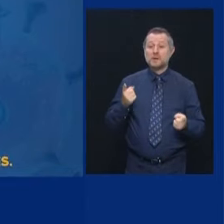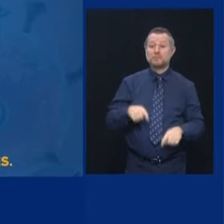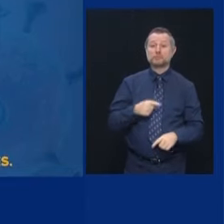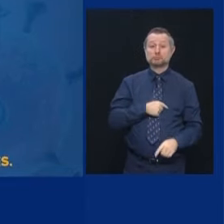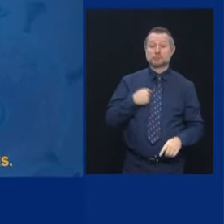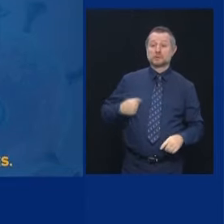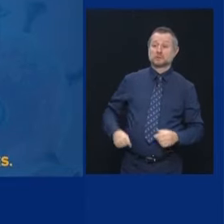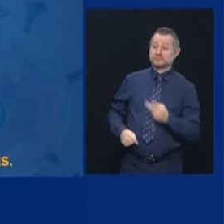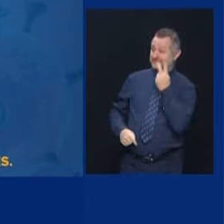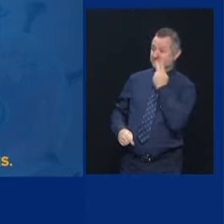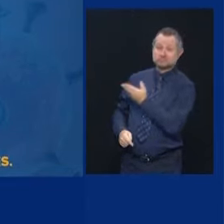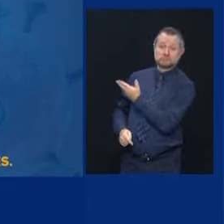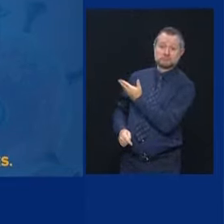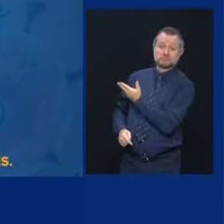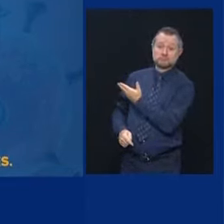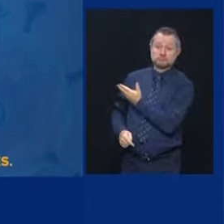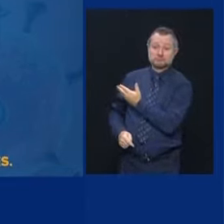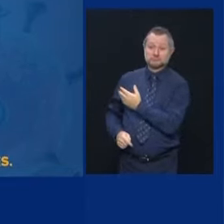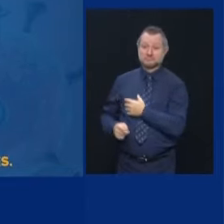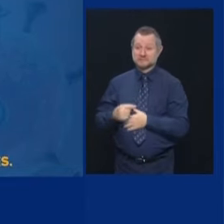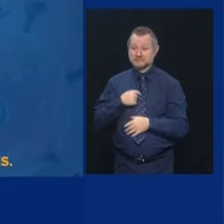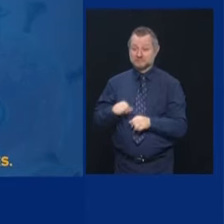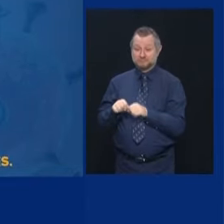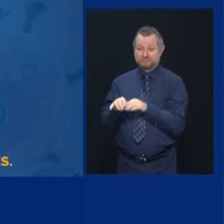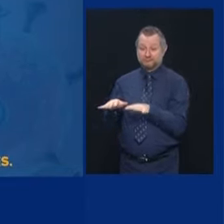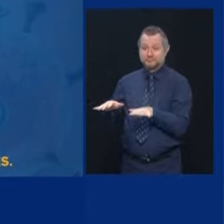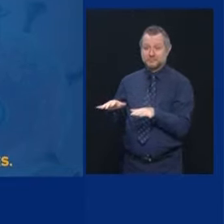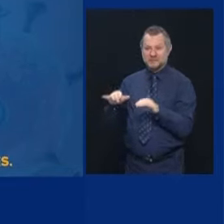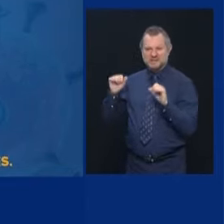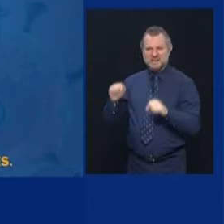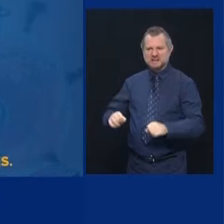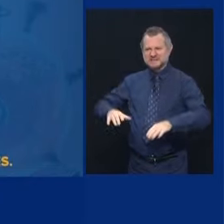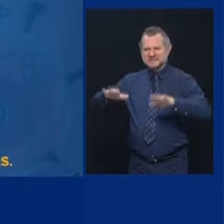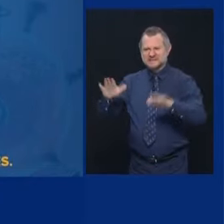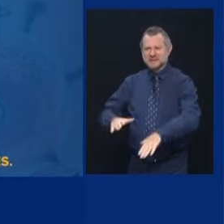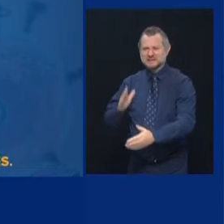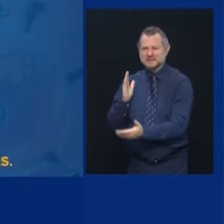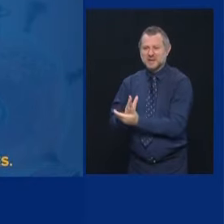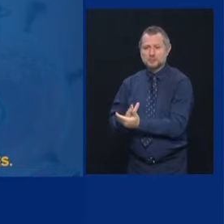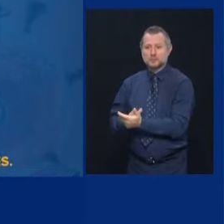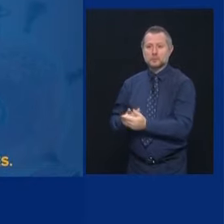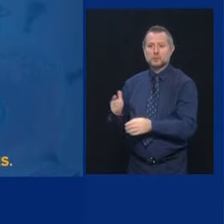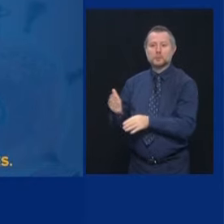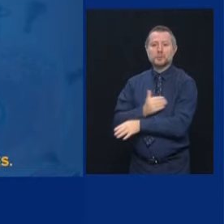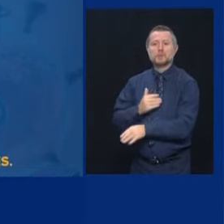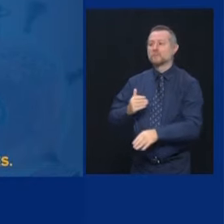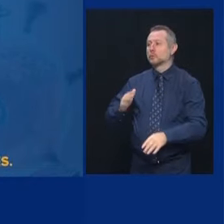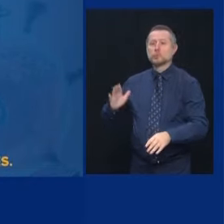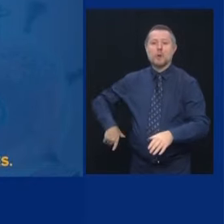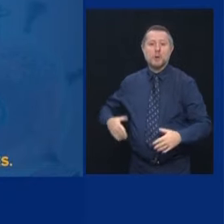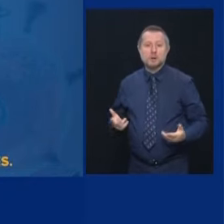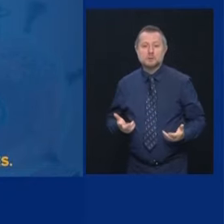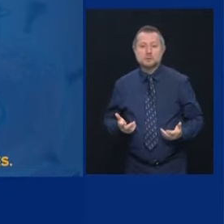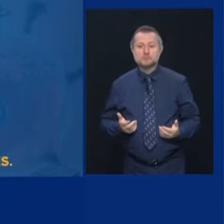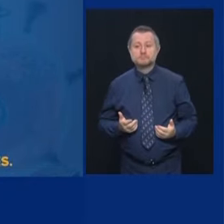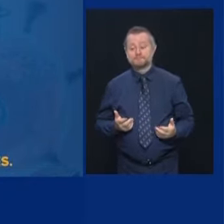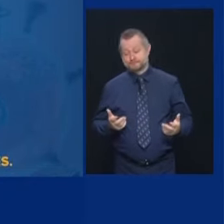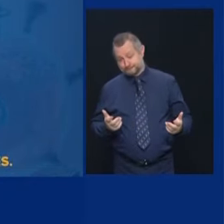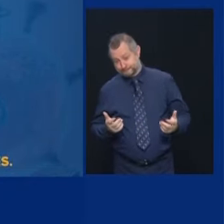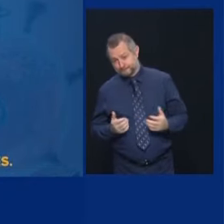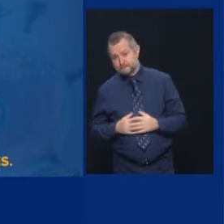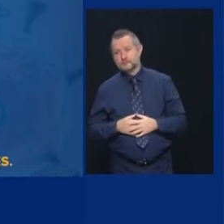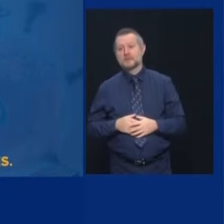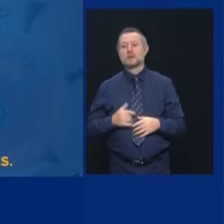China. Could you get to Wuhan and stamp it out before it spread? That was the question in